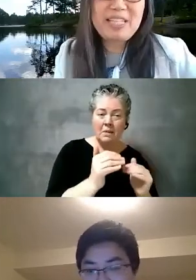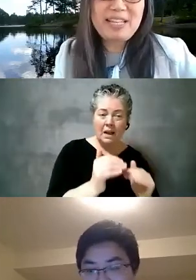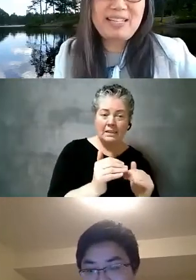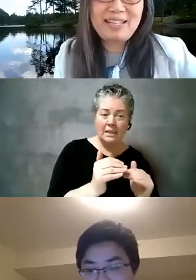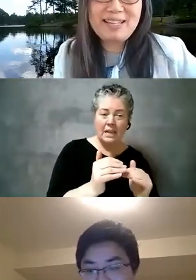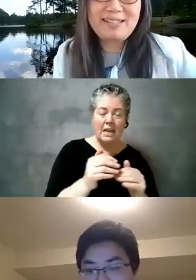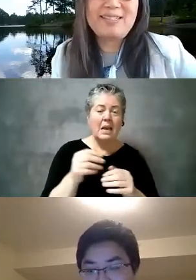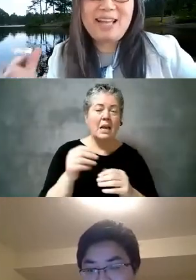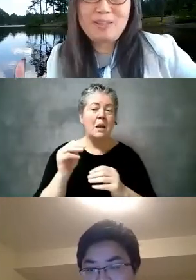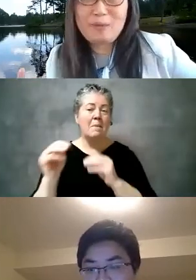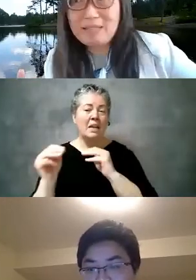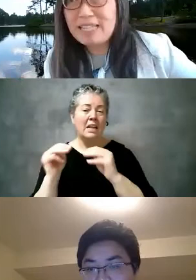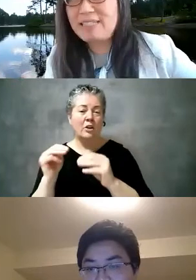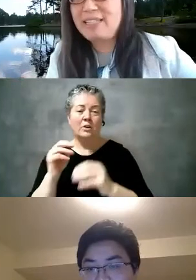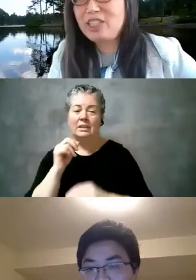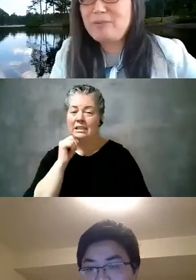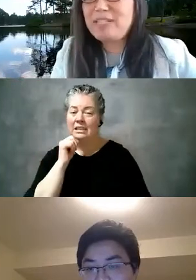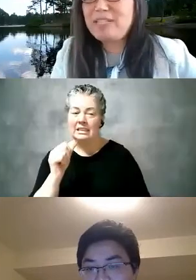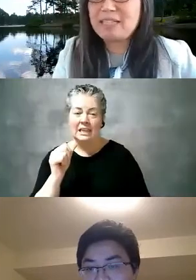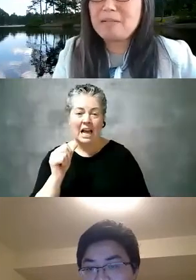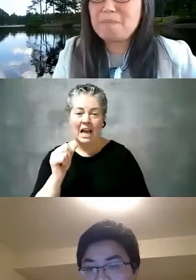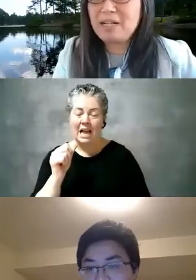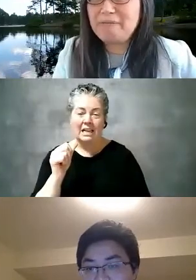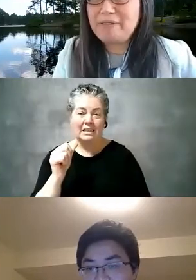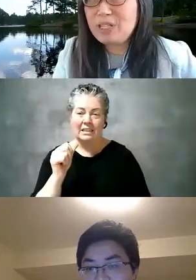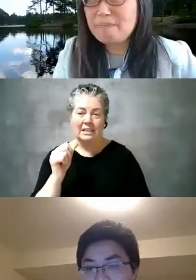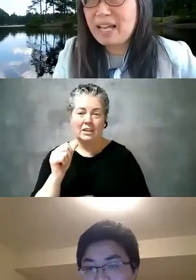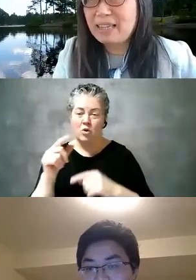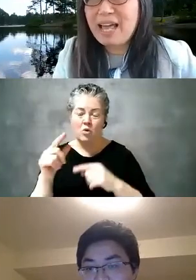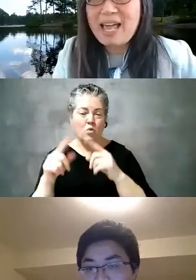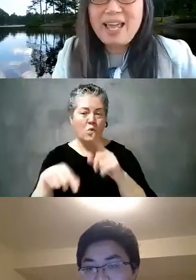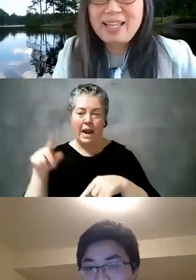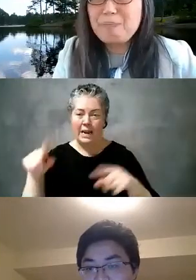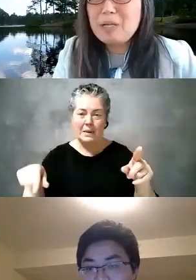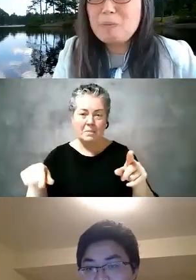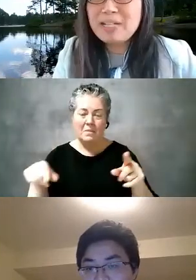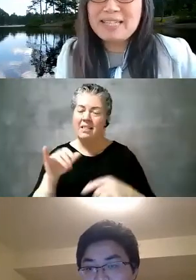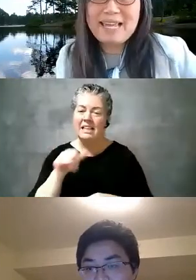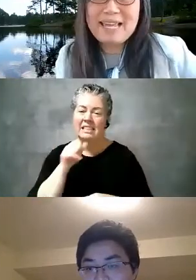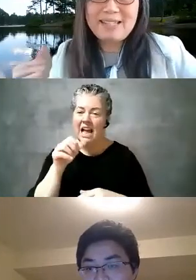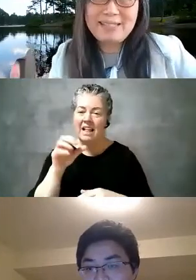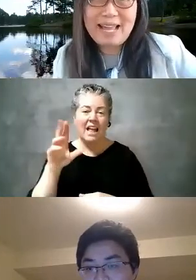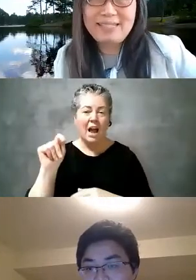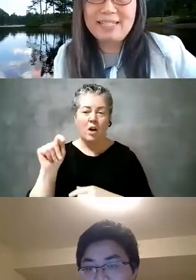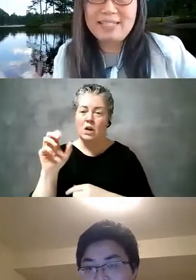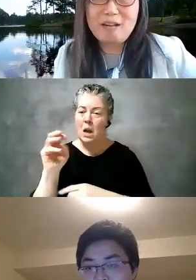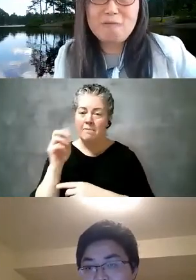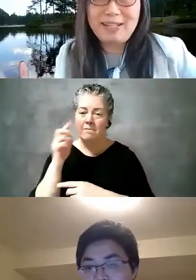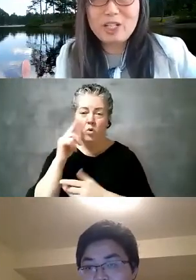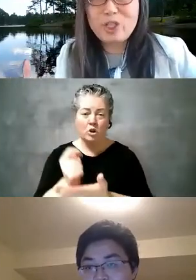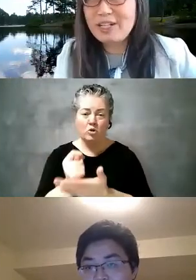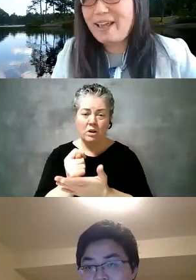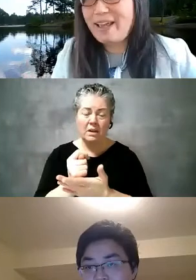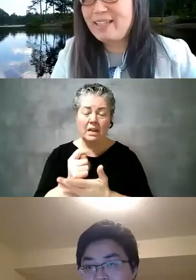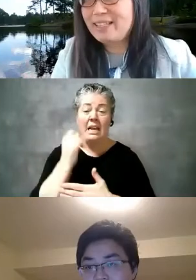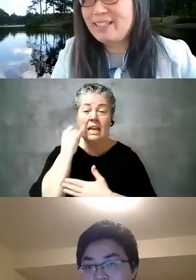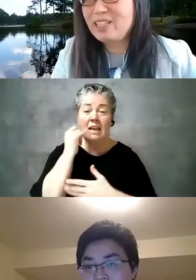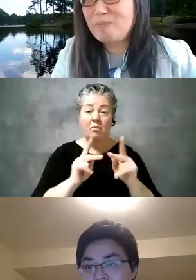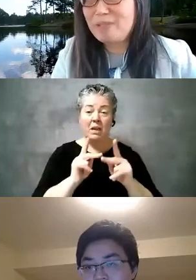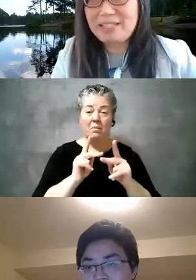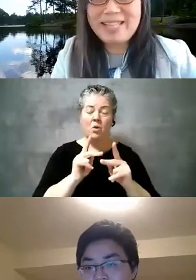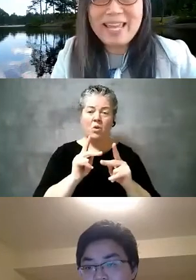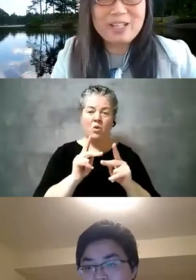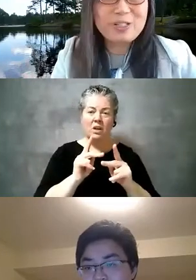Because the mediator is not randomized, it's an intermediate outcome of the treatment. And people can exercise their self-selection at